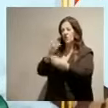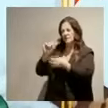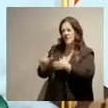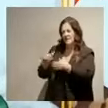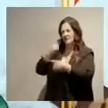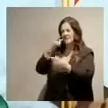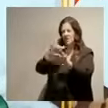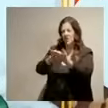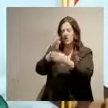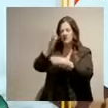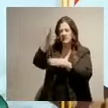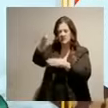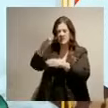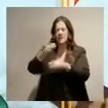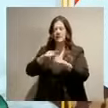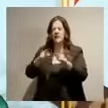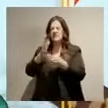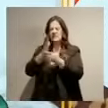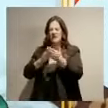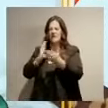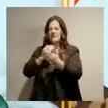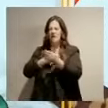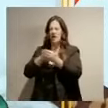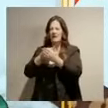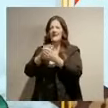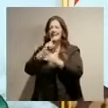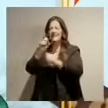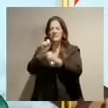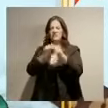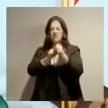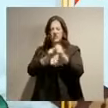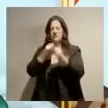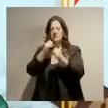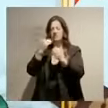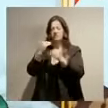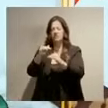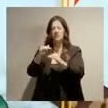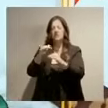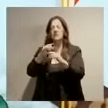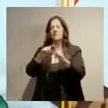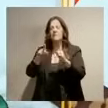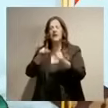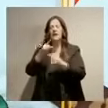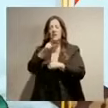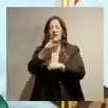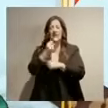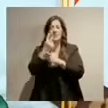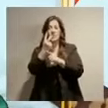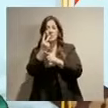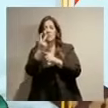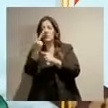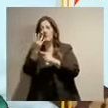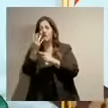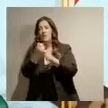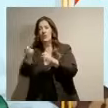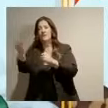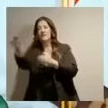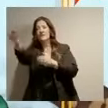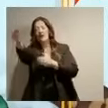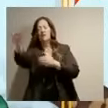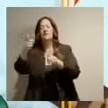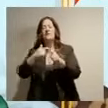and to be a little bit more rigid and structured. We are addressing the out year. You get 2, 3, 4 years out, I think